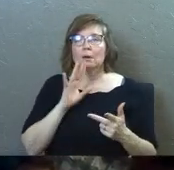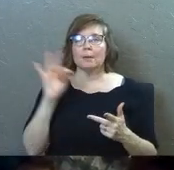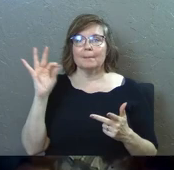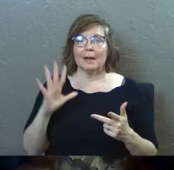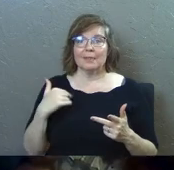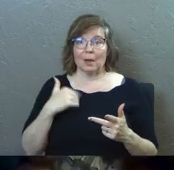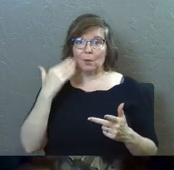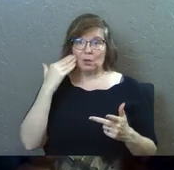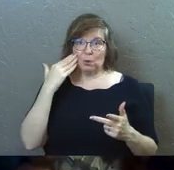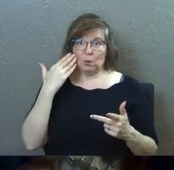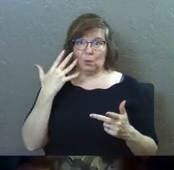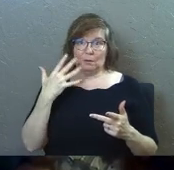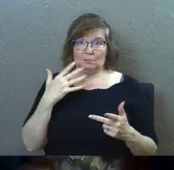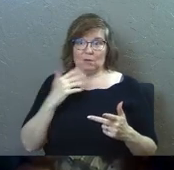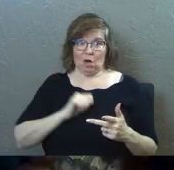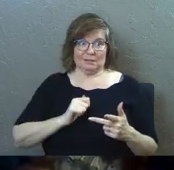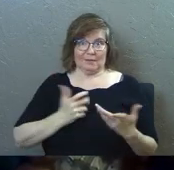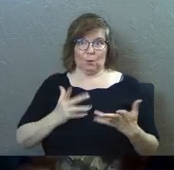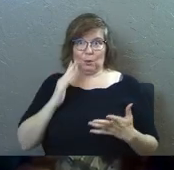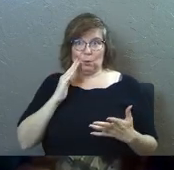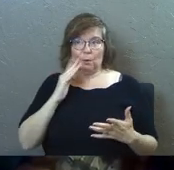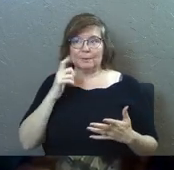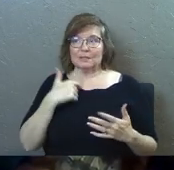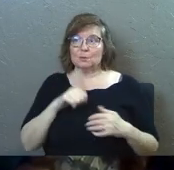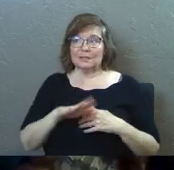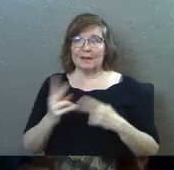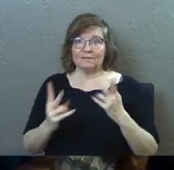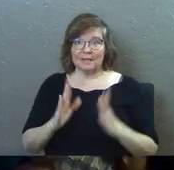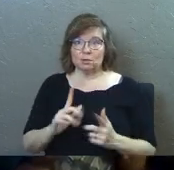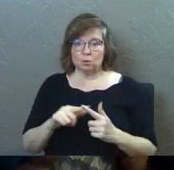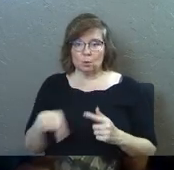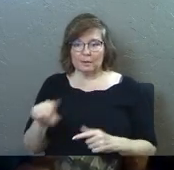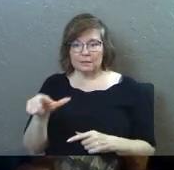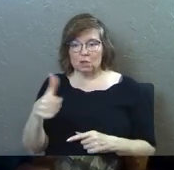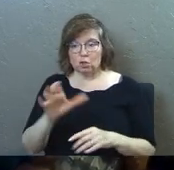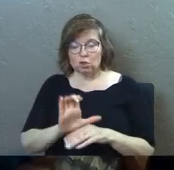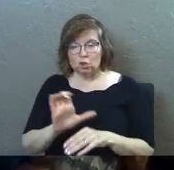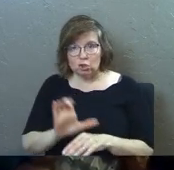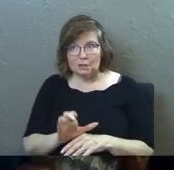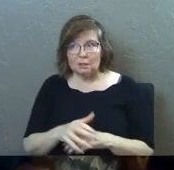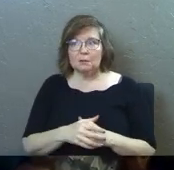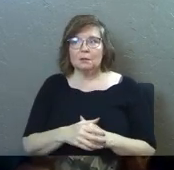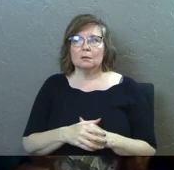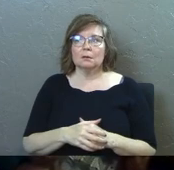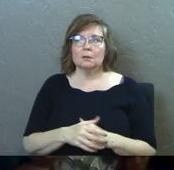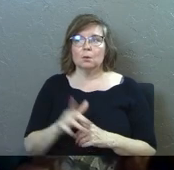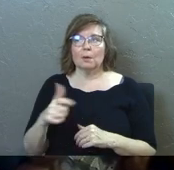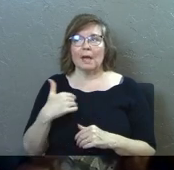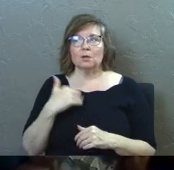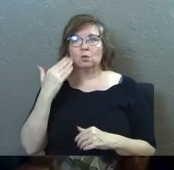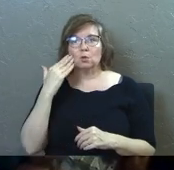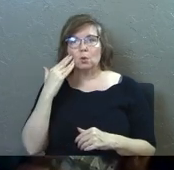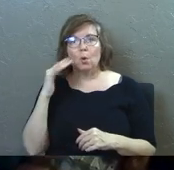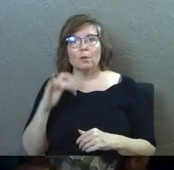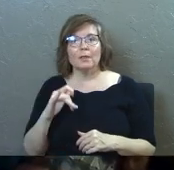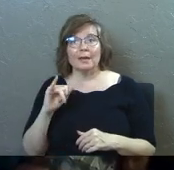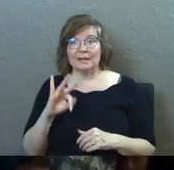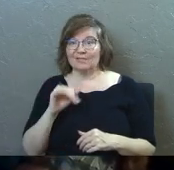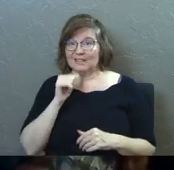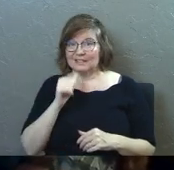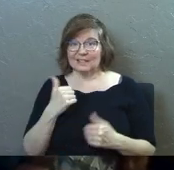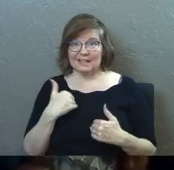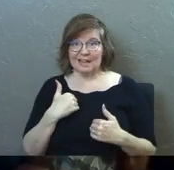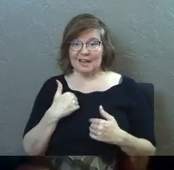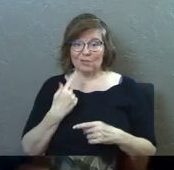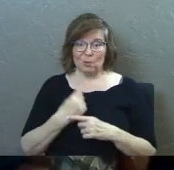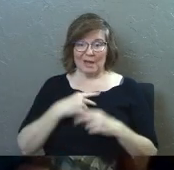about pastors that we knew personally, because if we were going to send visitors to these other churches, we had to know that if they didn't